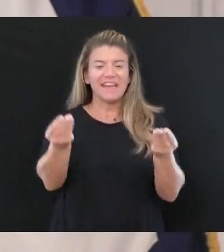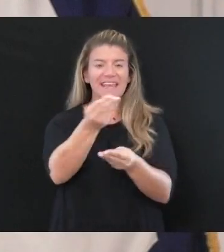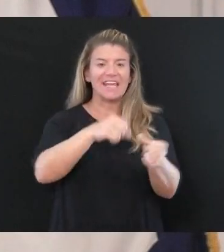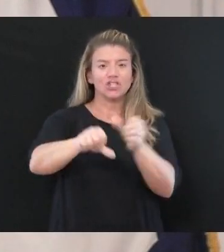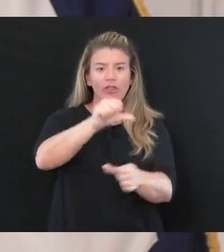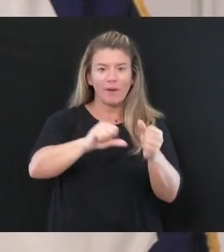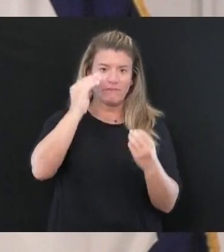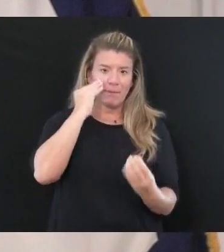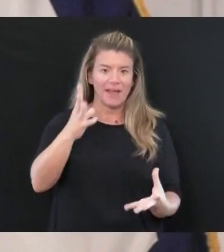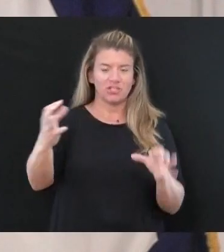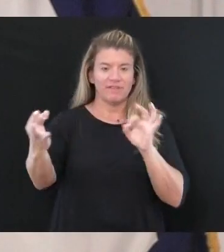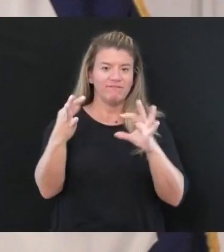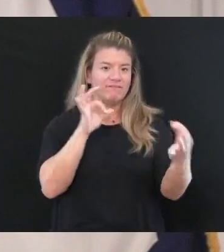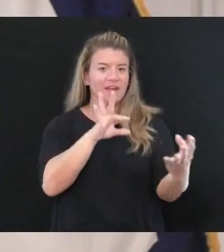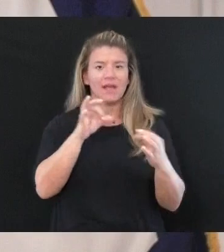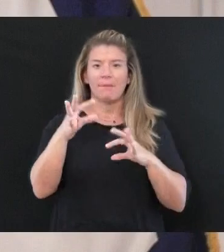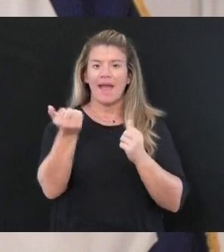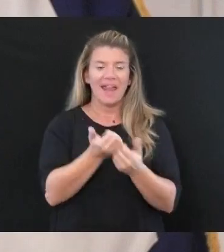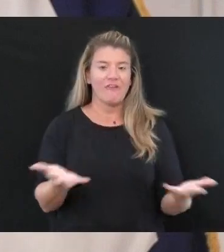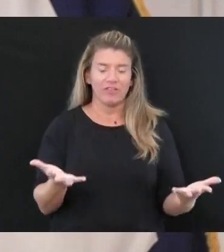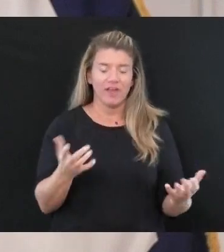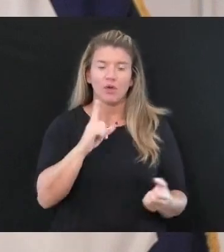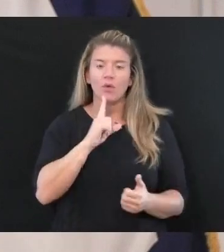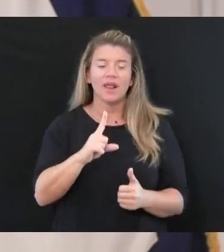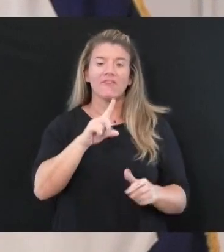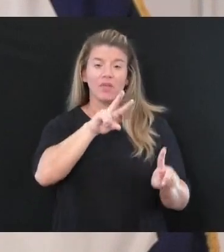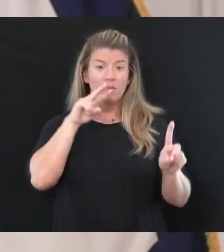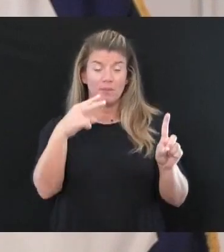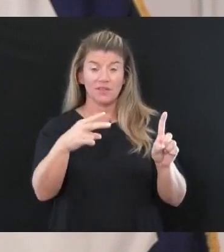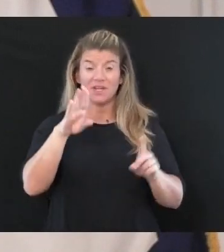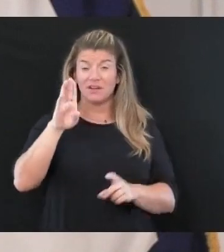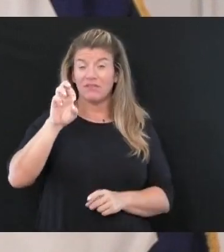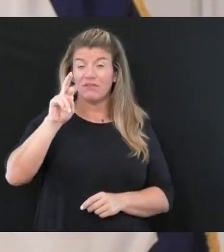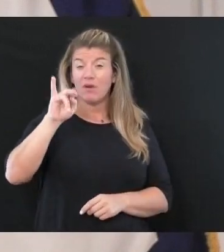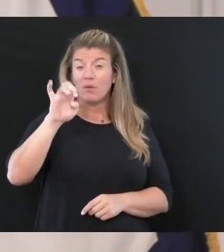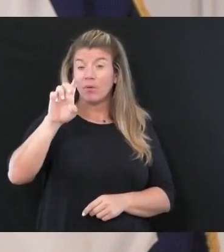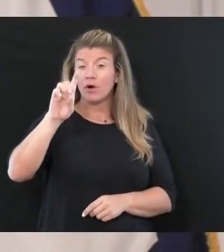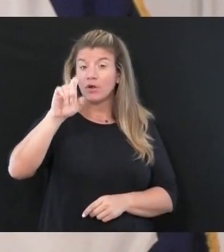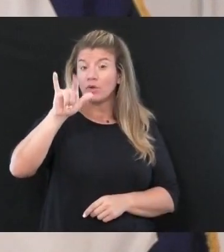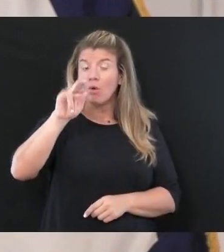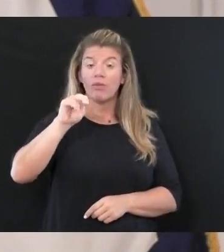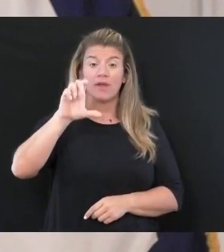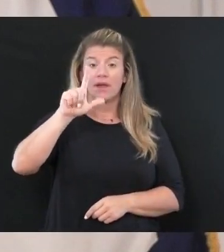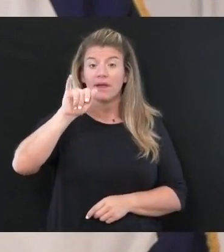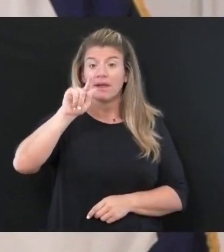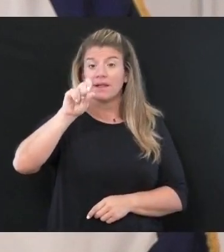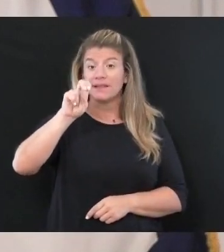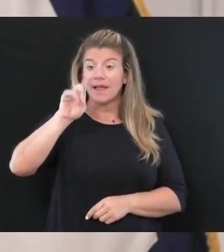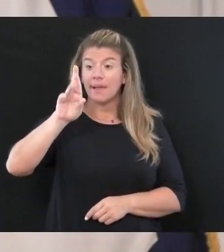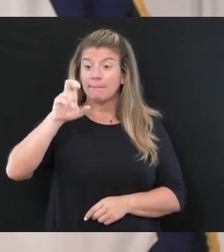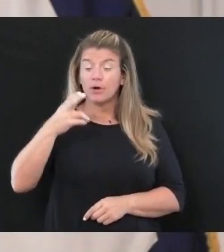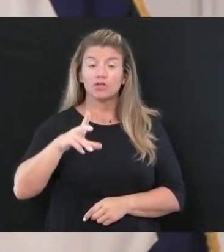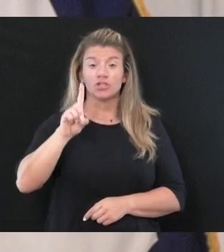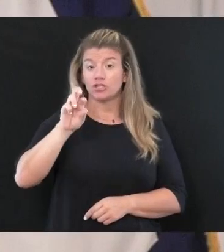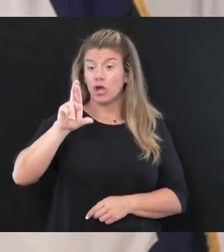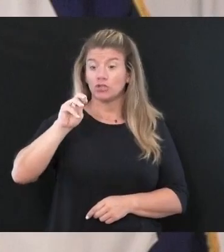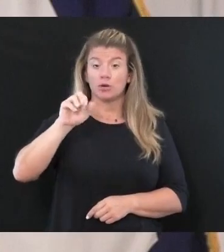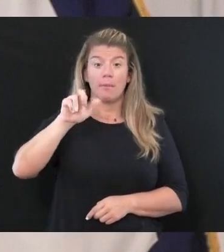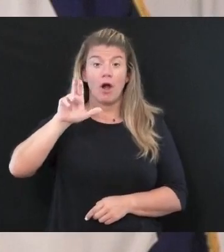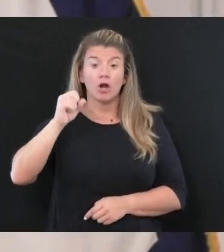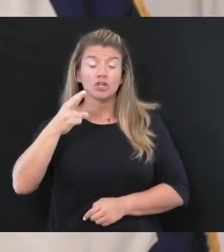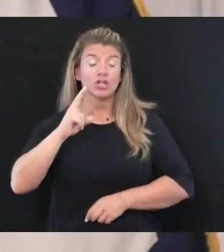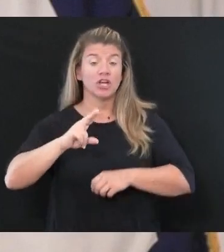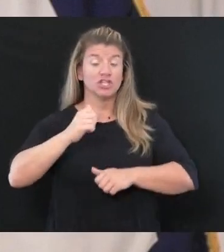You know, from the standpoint of, you know, Bernie Dolan or Clayton Birch or Dr. Marsh or